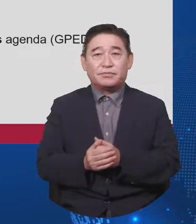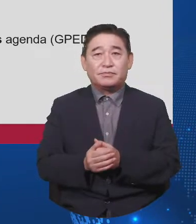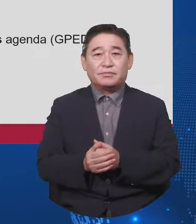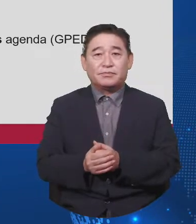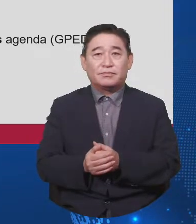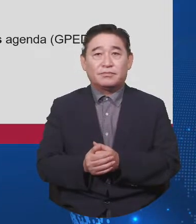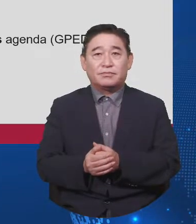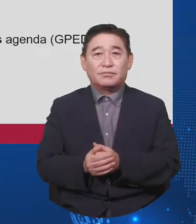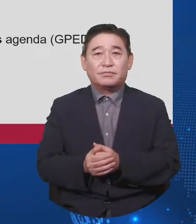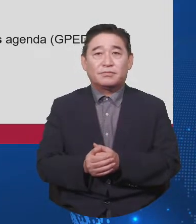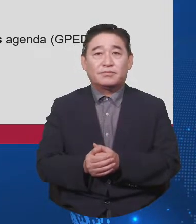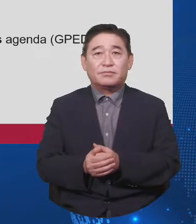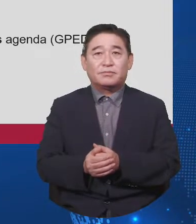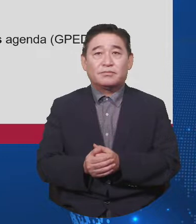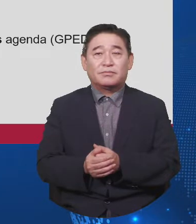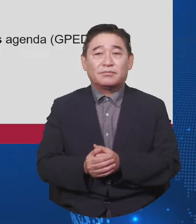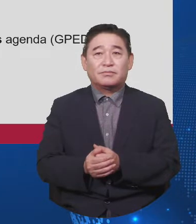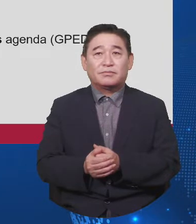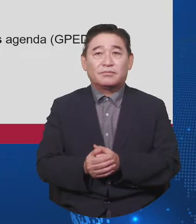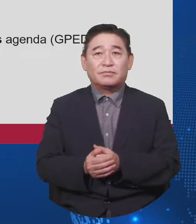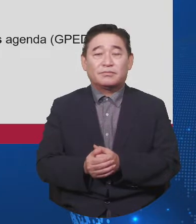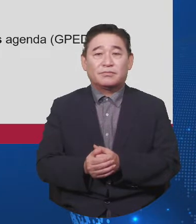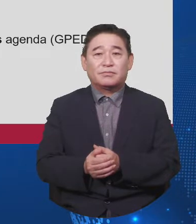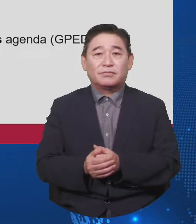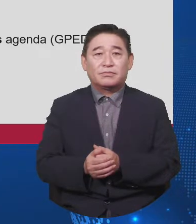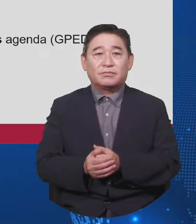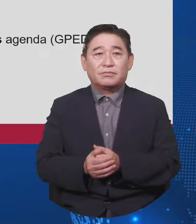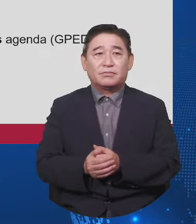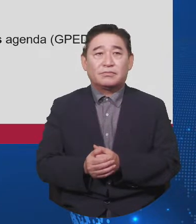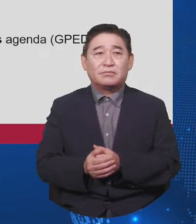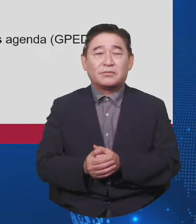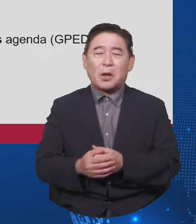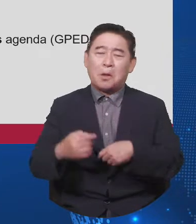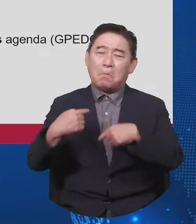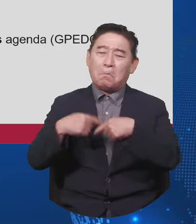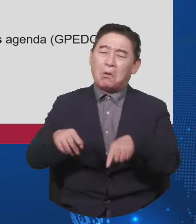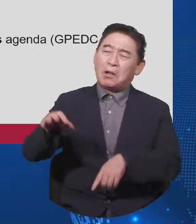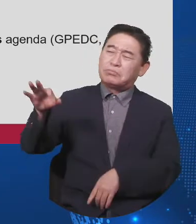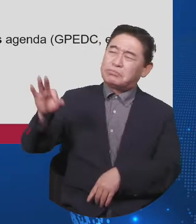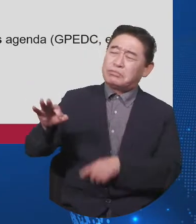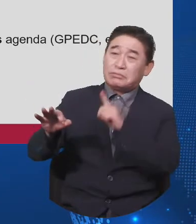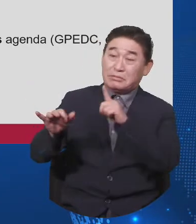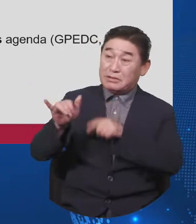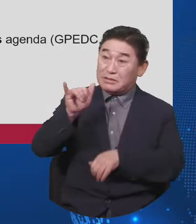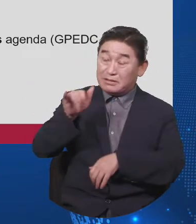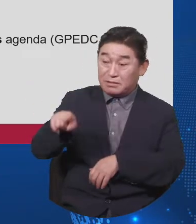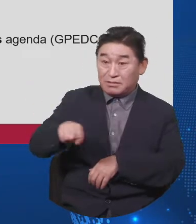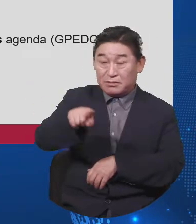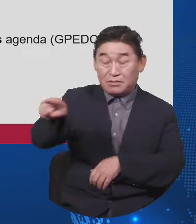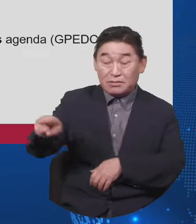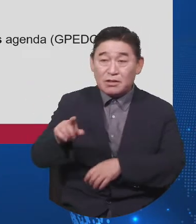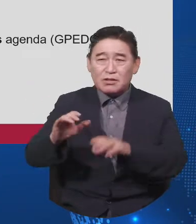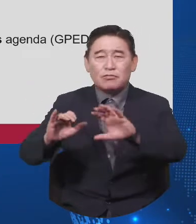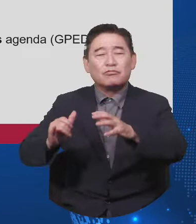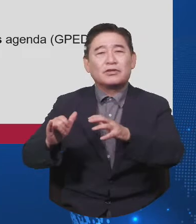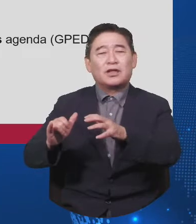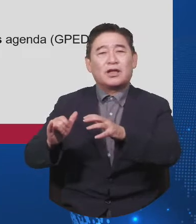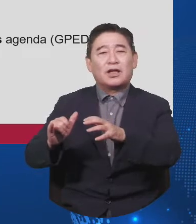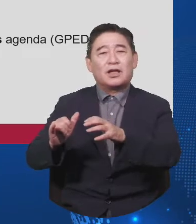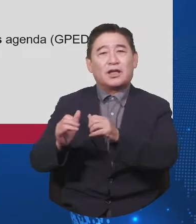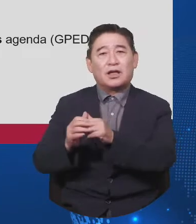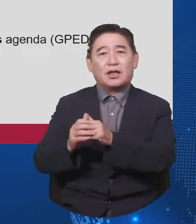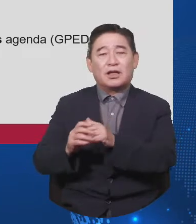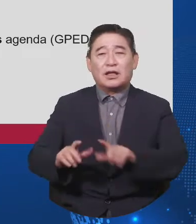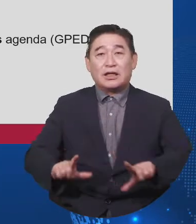and I think this is underestimated when it comes to the dimension, international climate finance obligations. We have, based